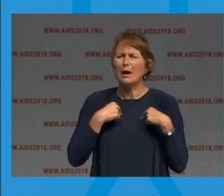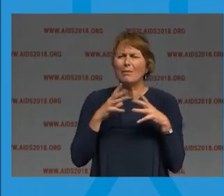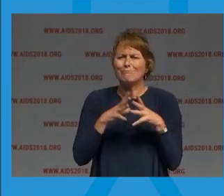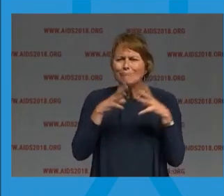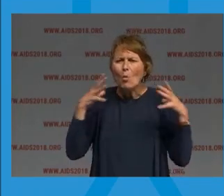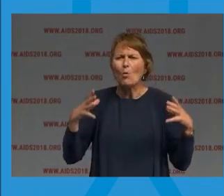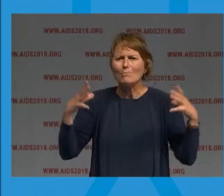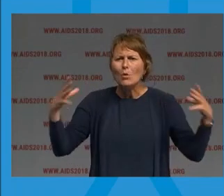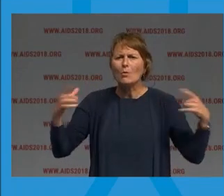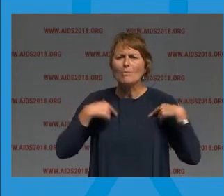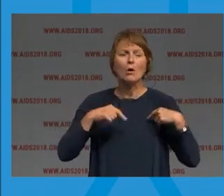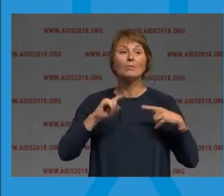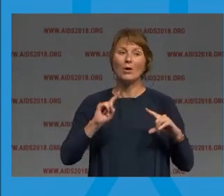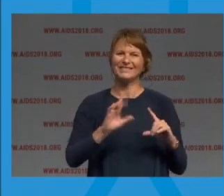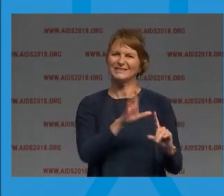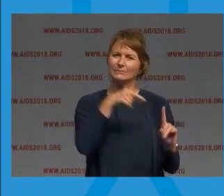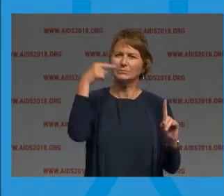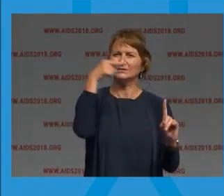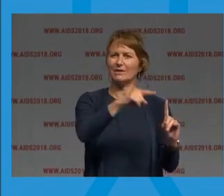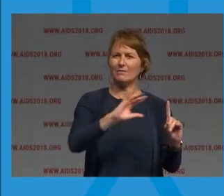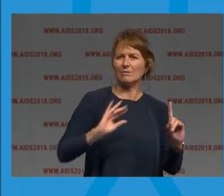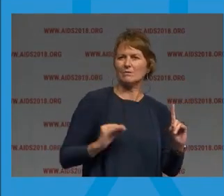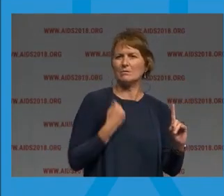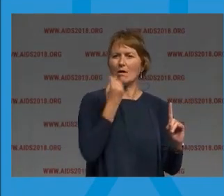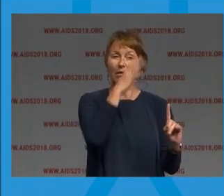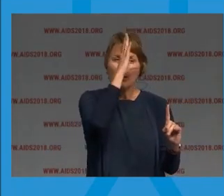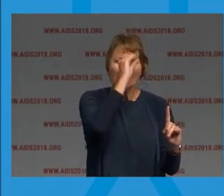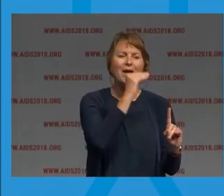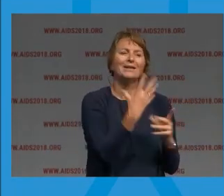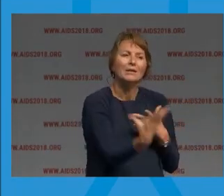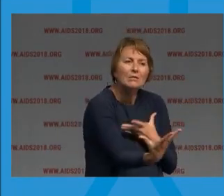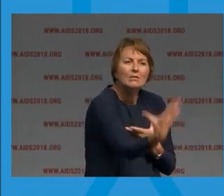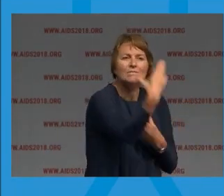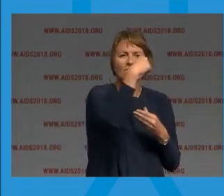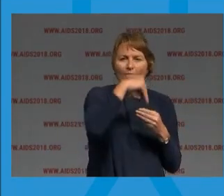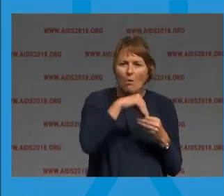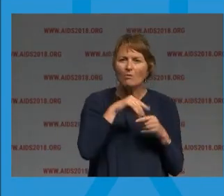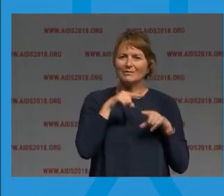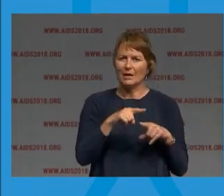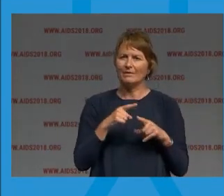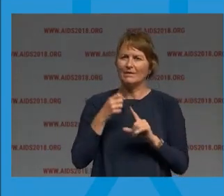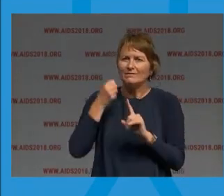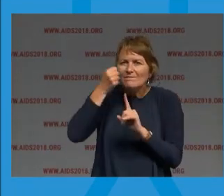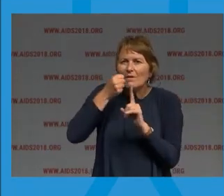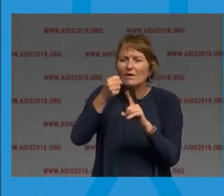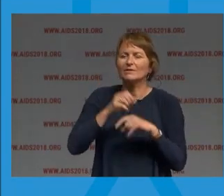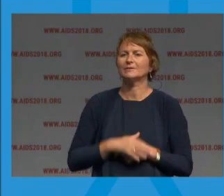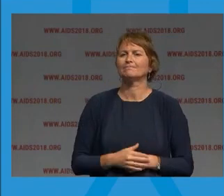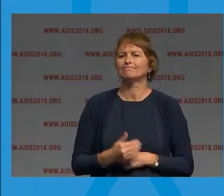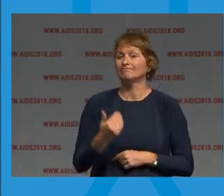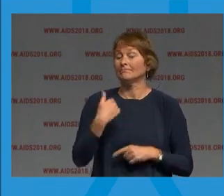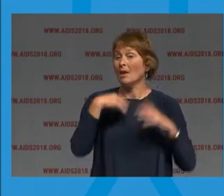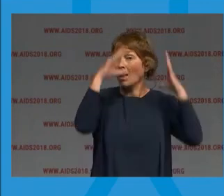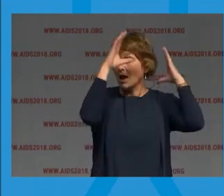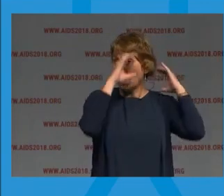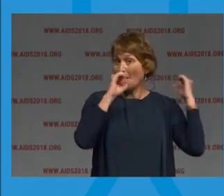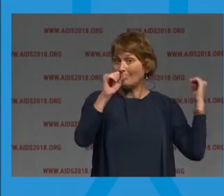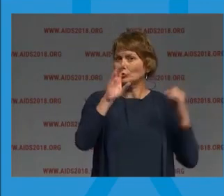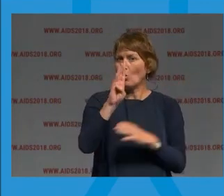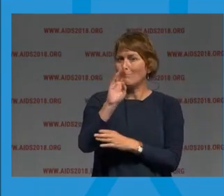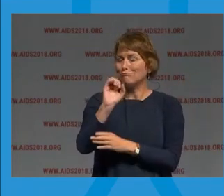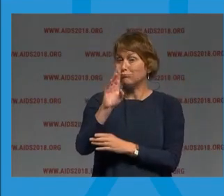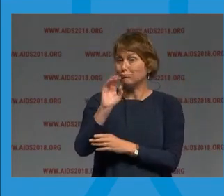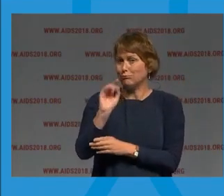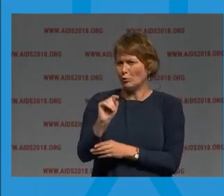especially younger men, more fully into the fold. Ambassador Birx's recent data reveals that 24